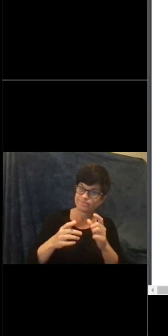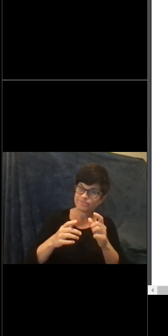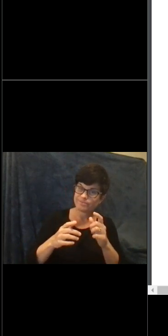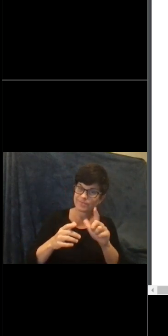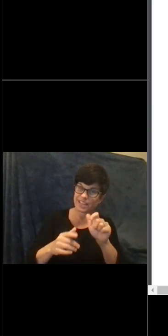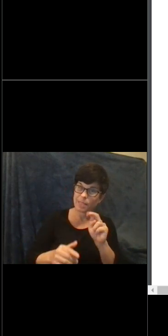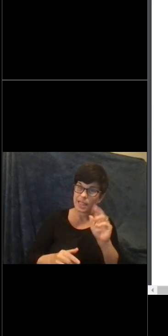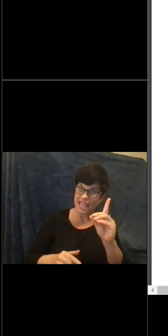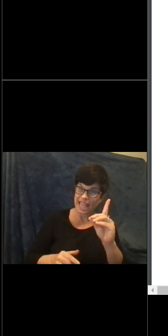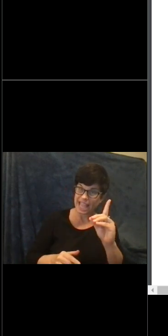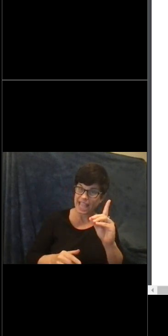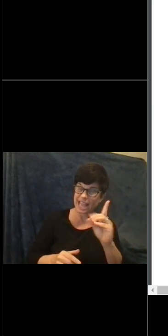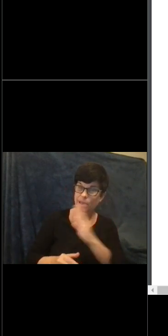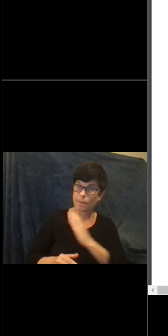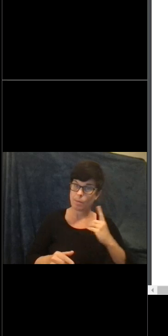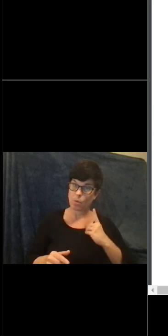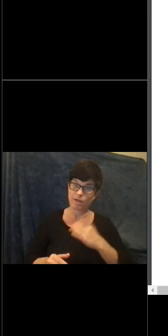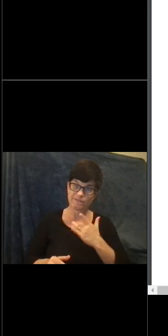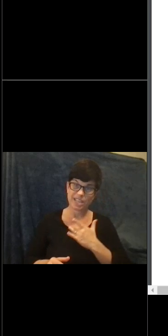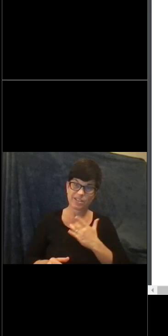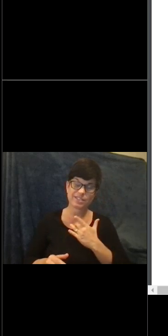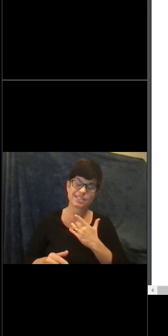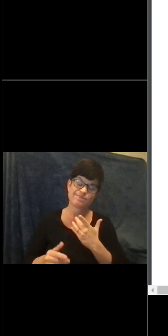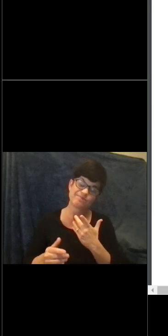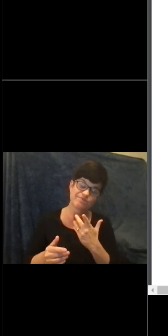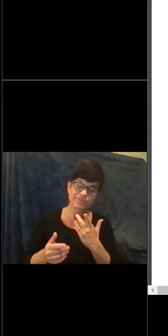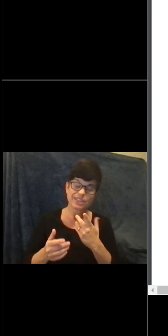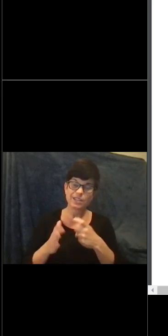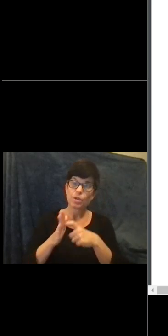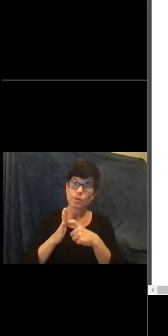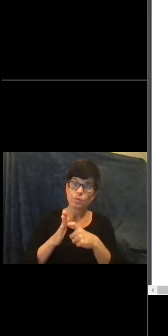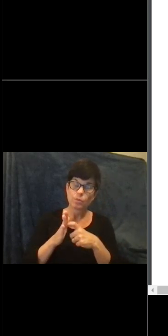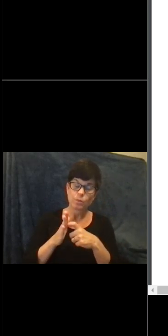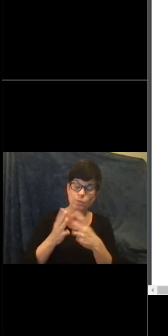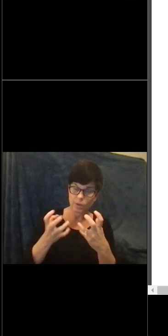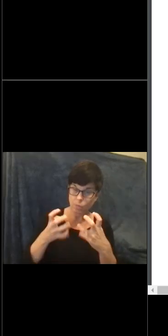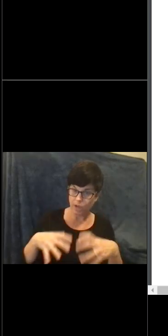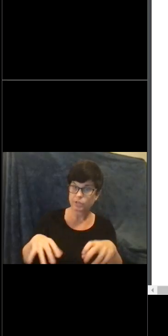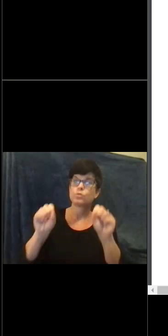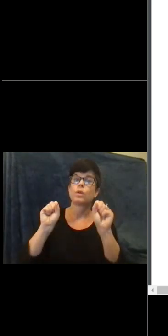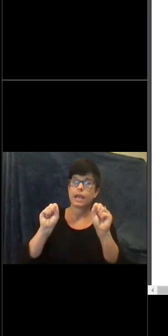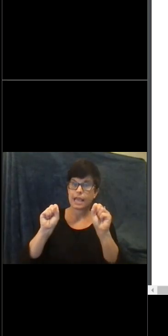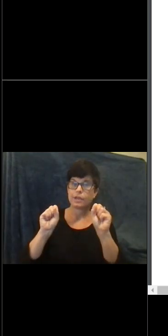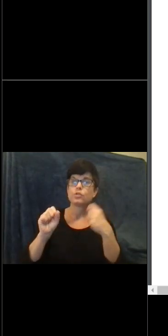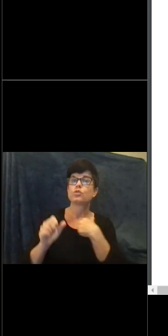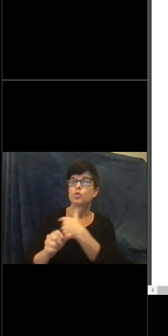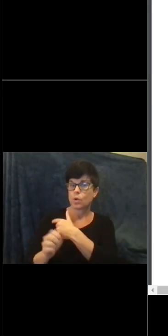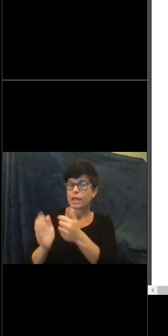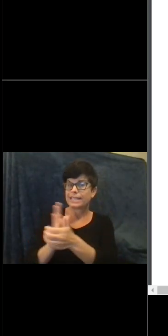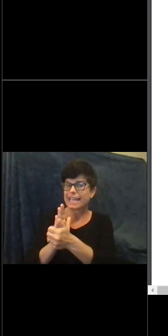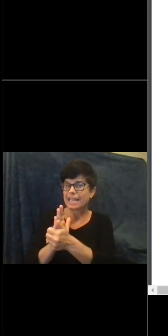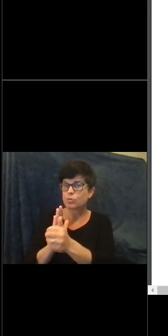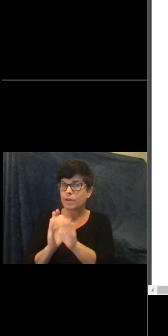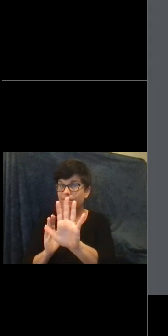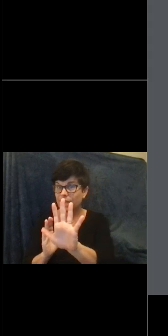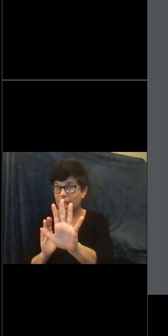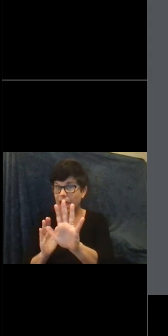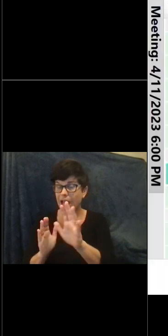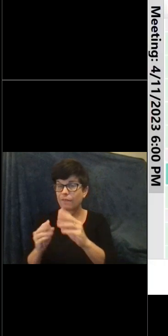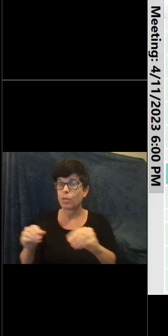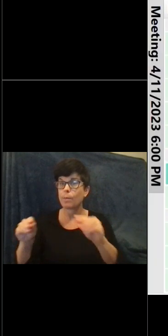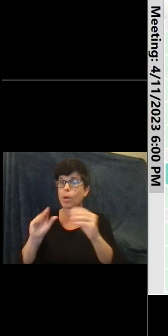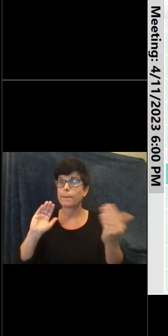acquire, the board has gone beyond that. We've provided in attachment 5, the property comparisons of